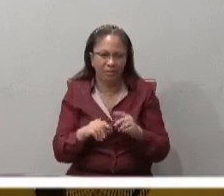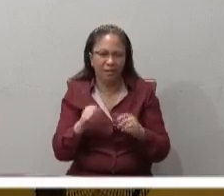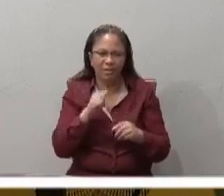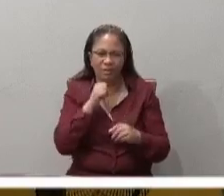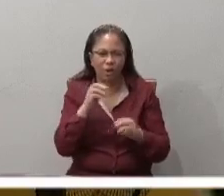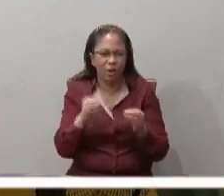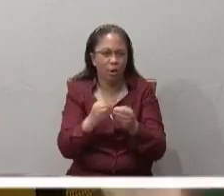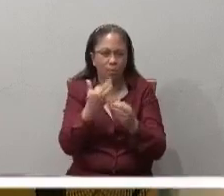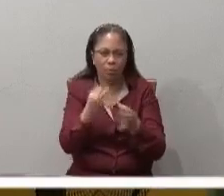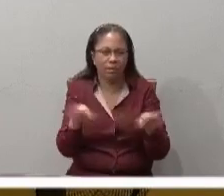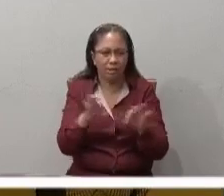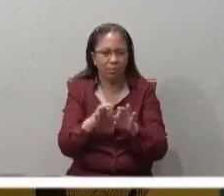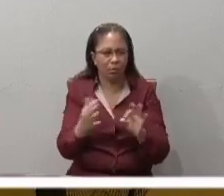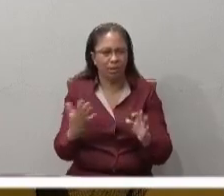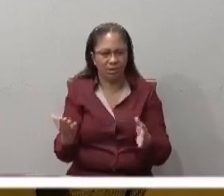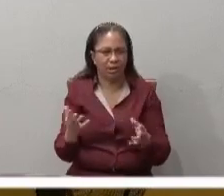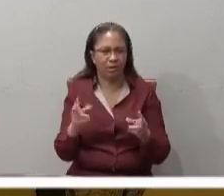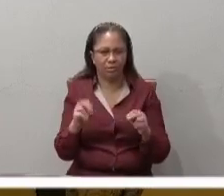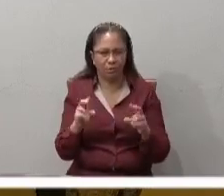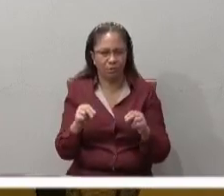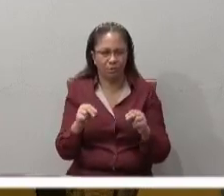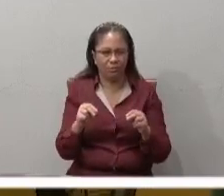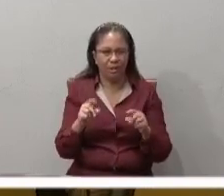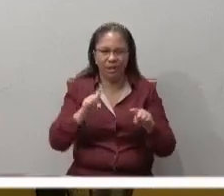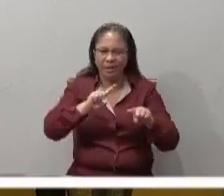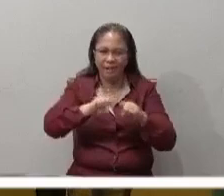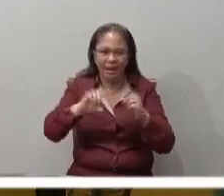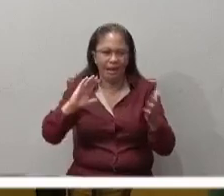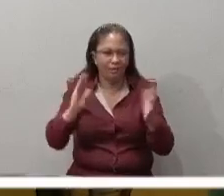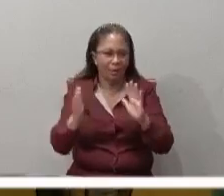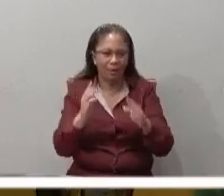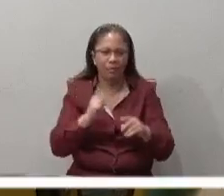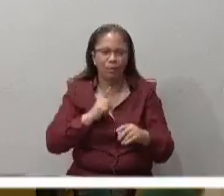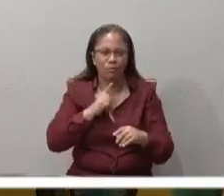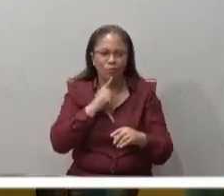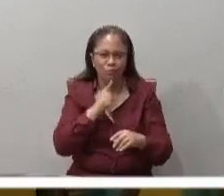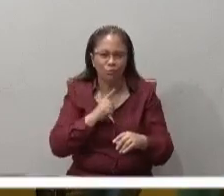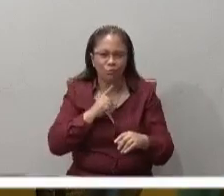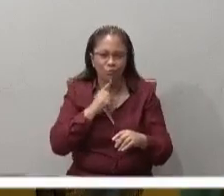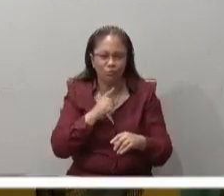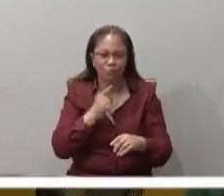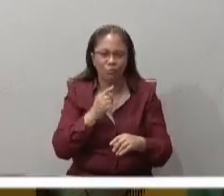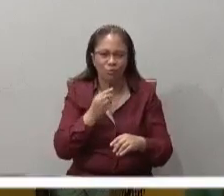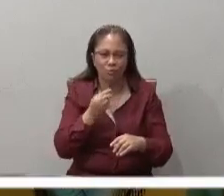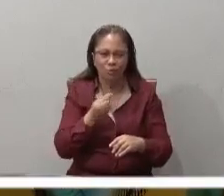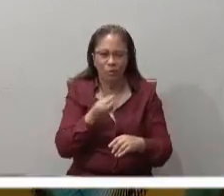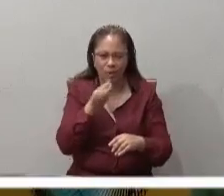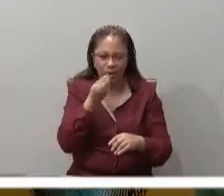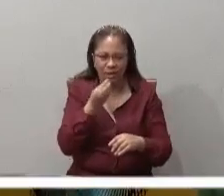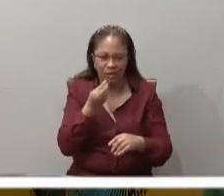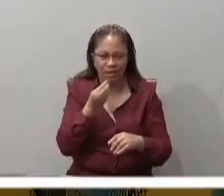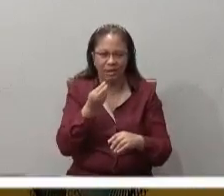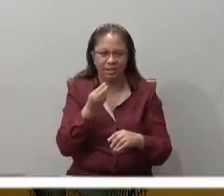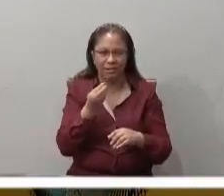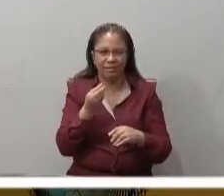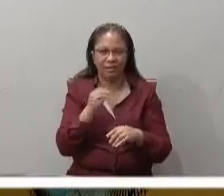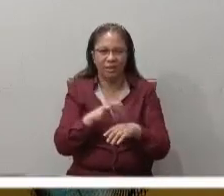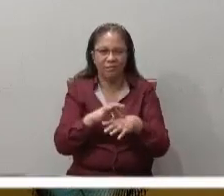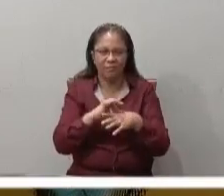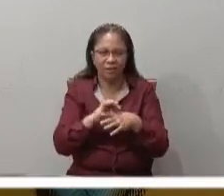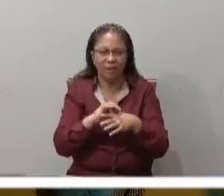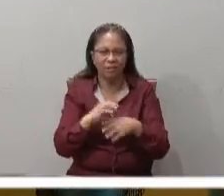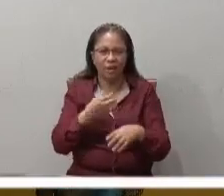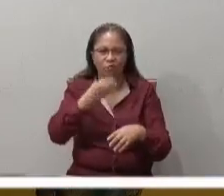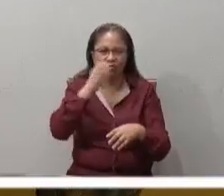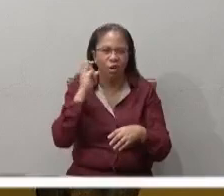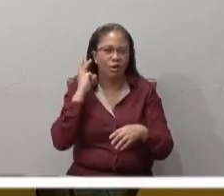or 25th best, because it can't compare with the real thing, where we eat the flesh of angels and we drink of the